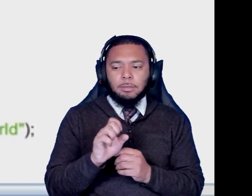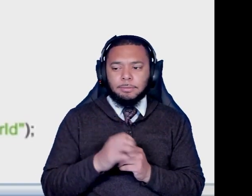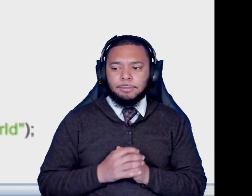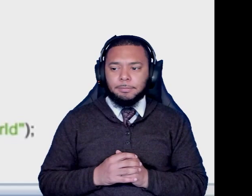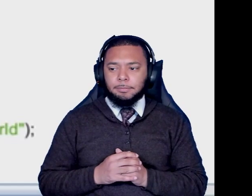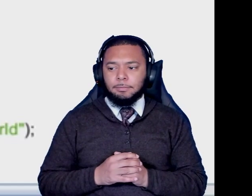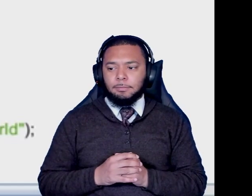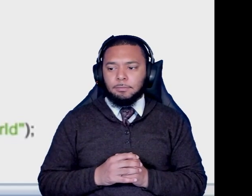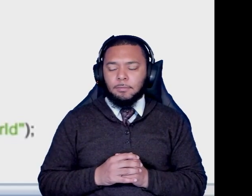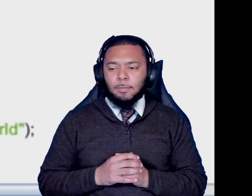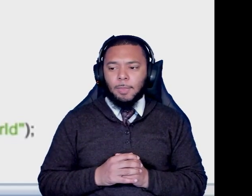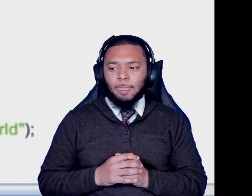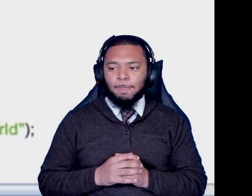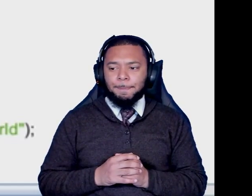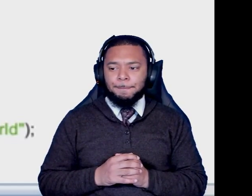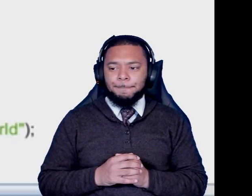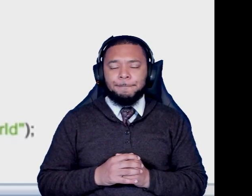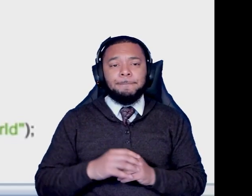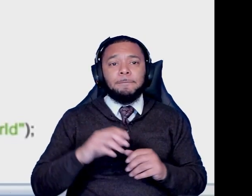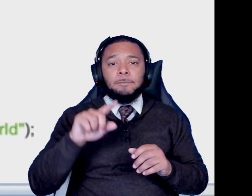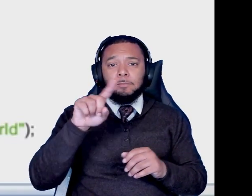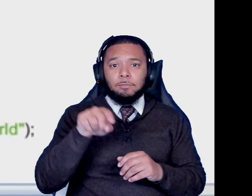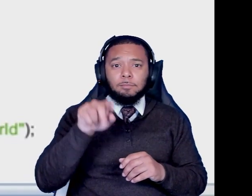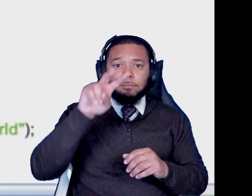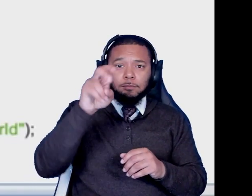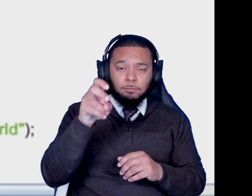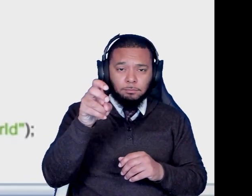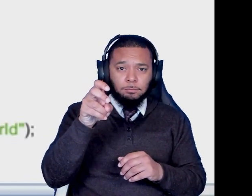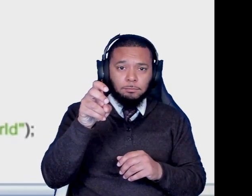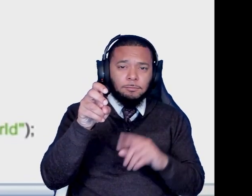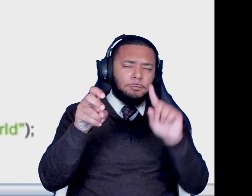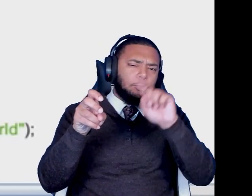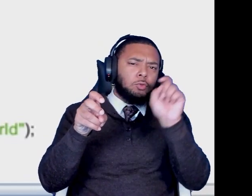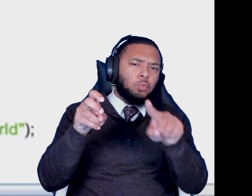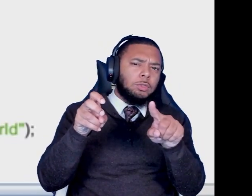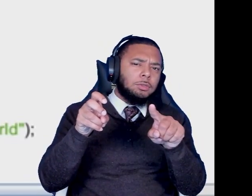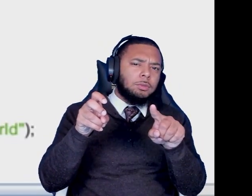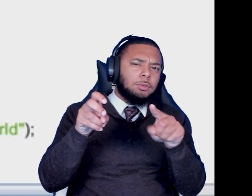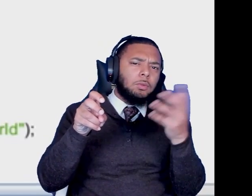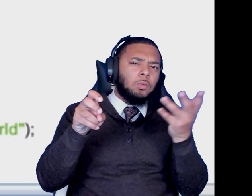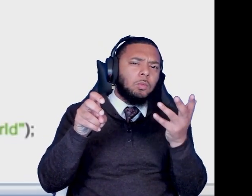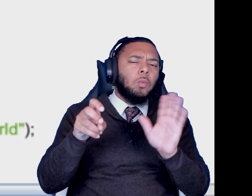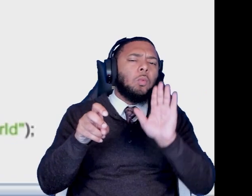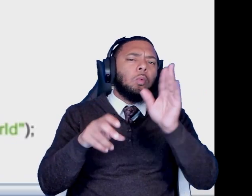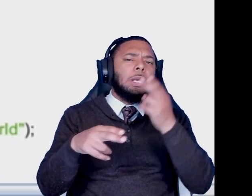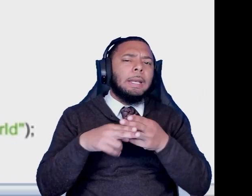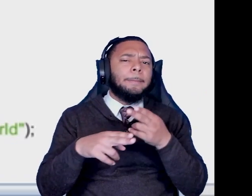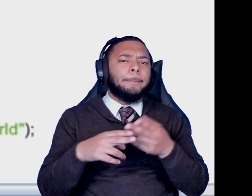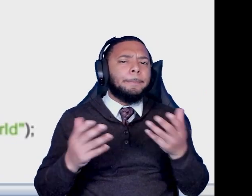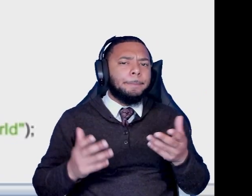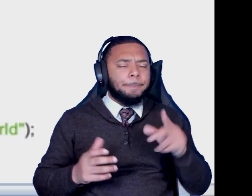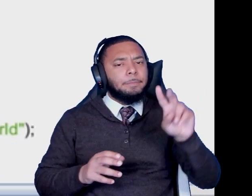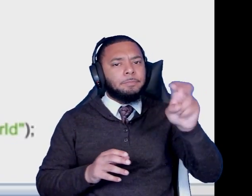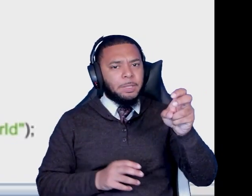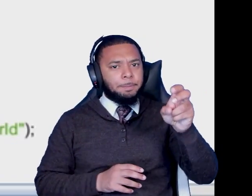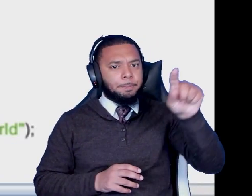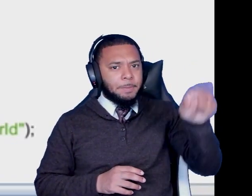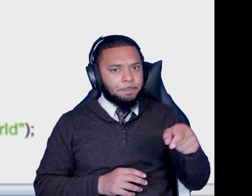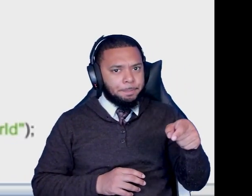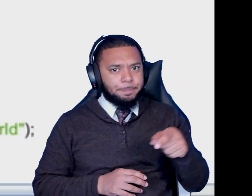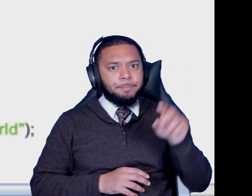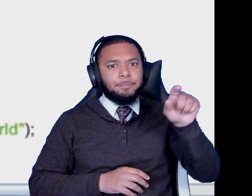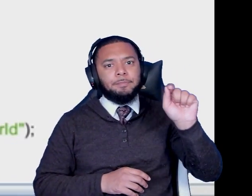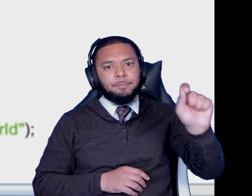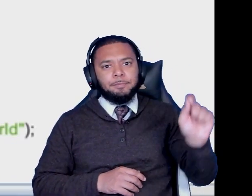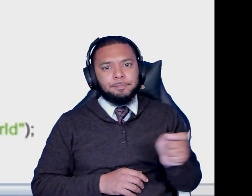And then the question goes in the parentheses. So the question, I'm going to put that in quotation marks, and